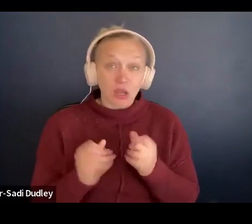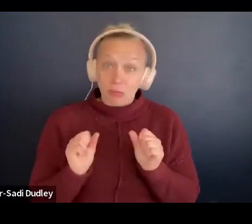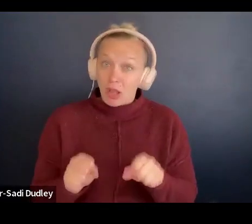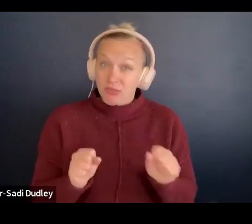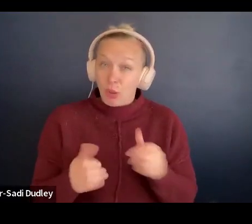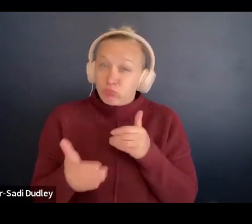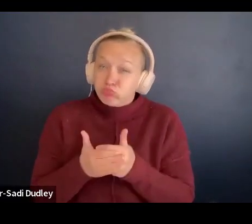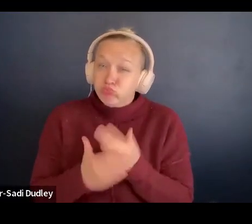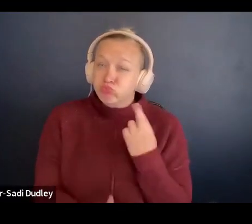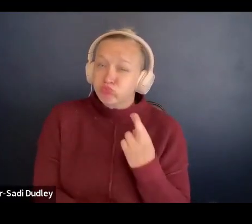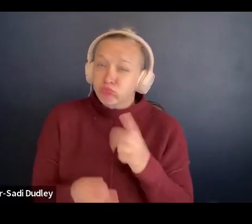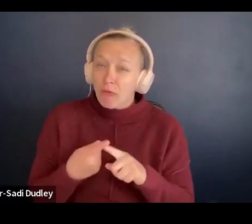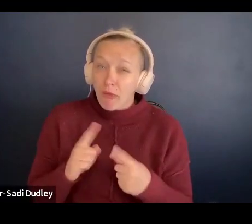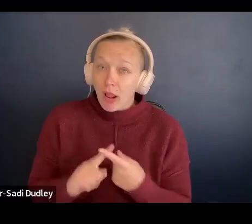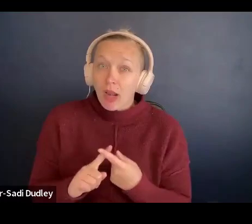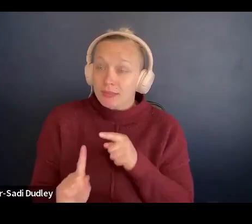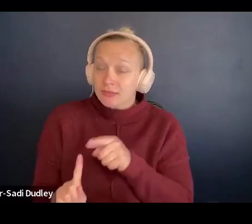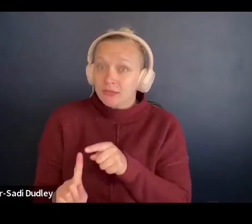that you,